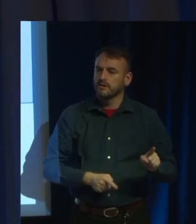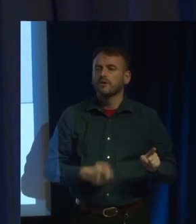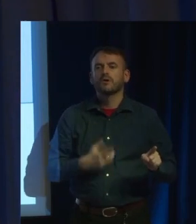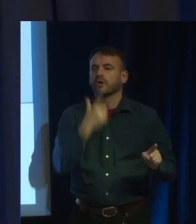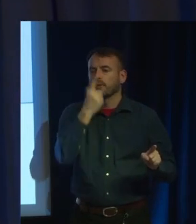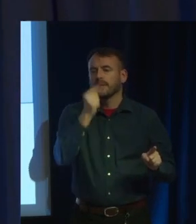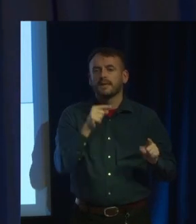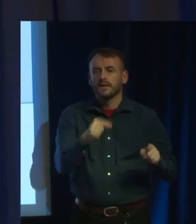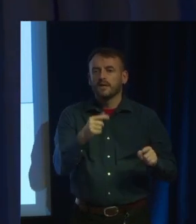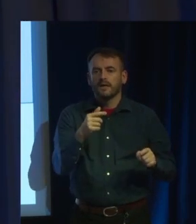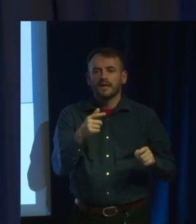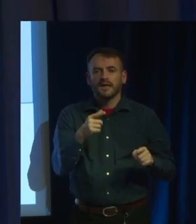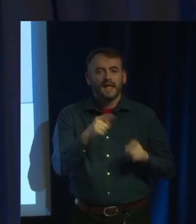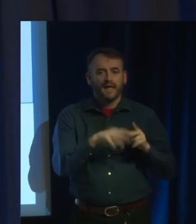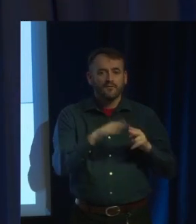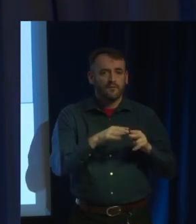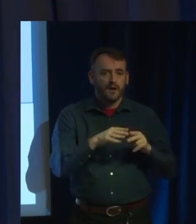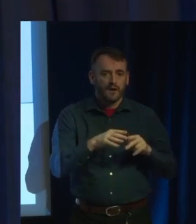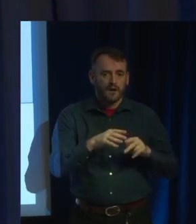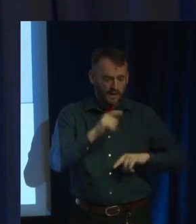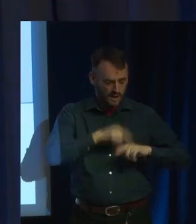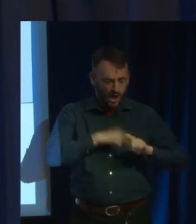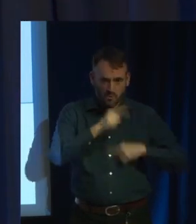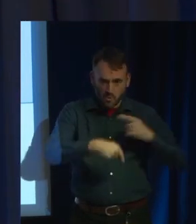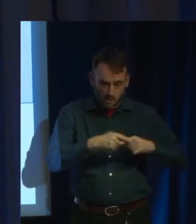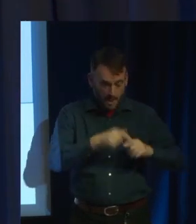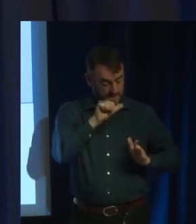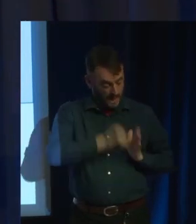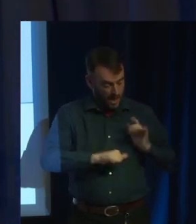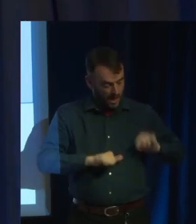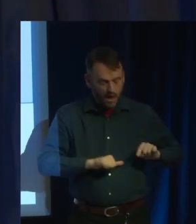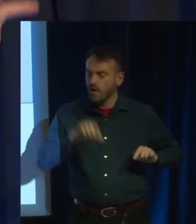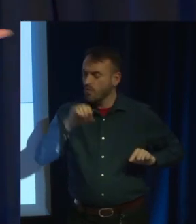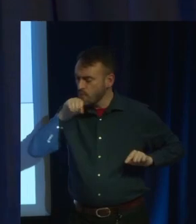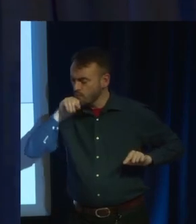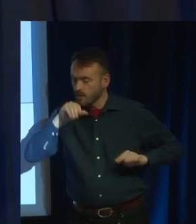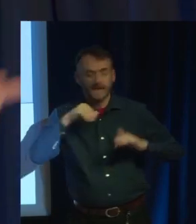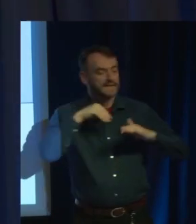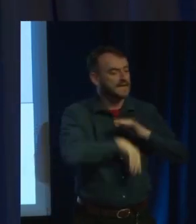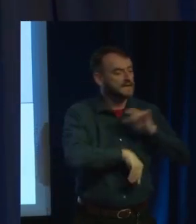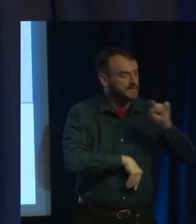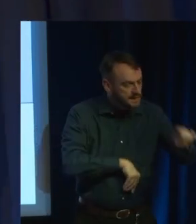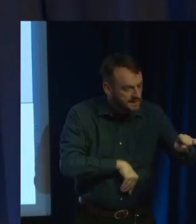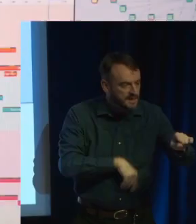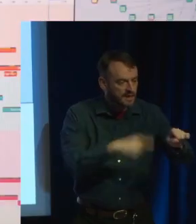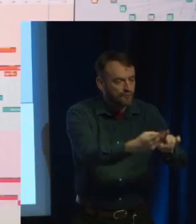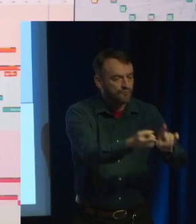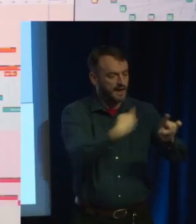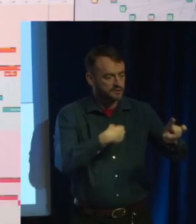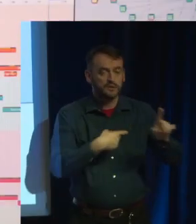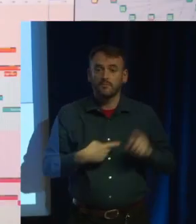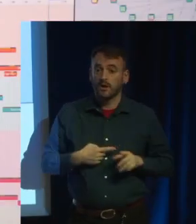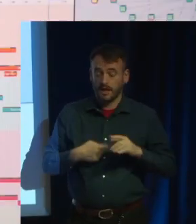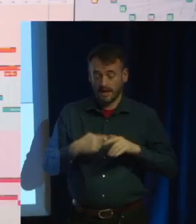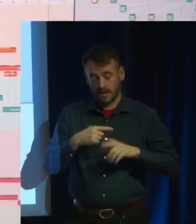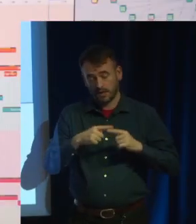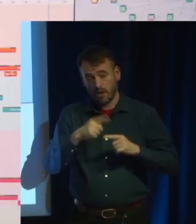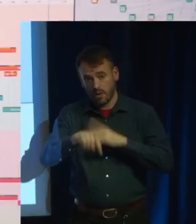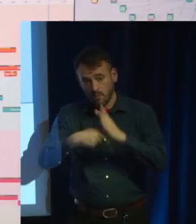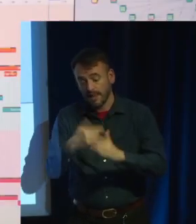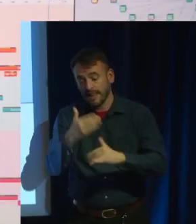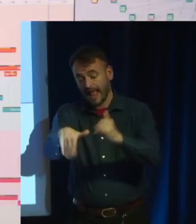beginning of the time loop or at the end of the time loop. So that's a lot of extra branching going on there, which all